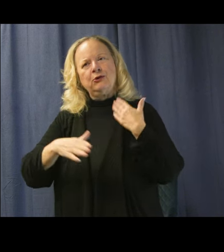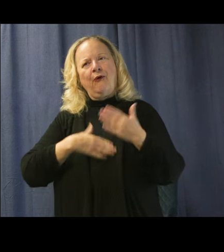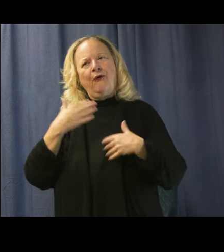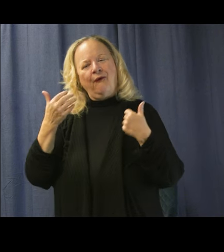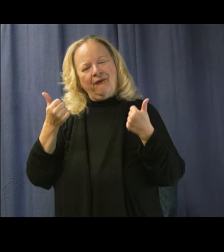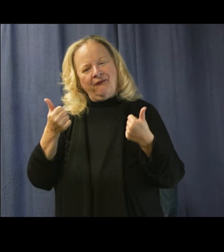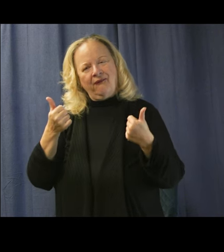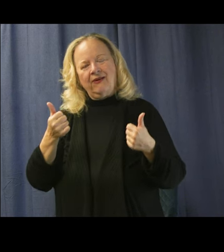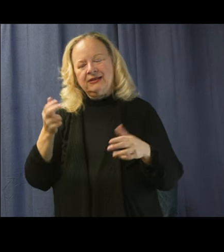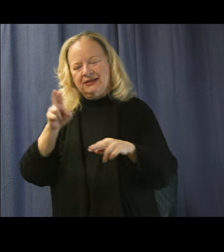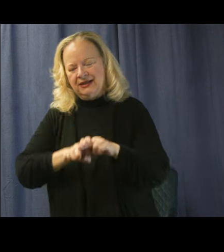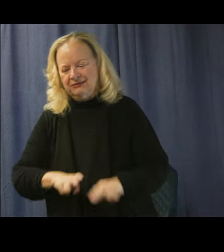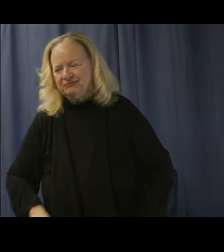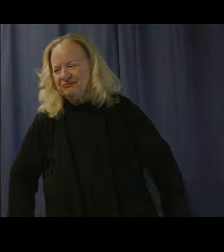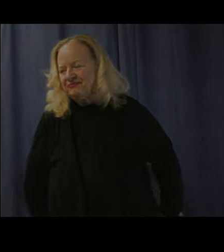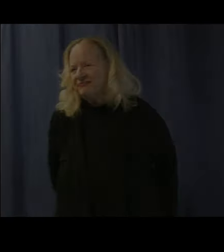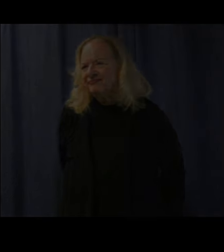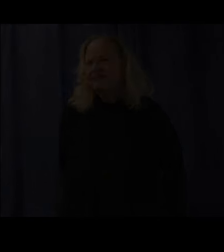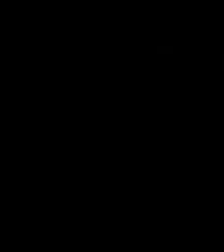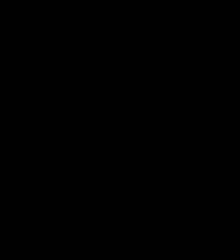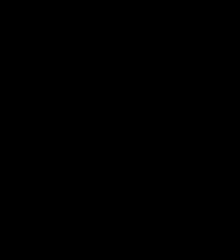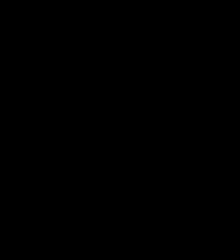All right, you may be seated.